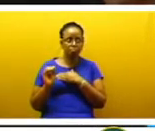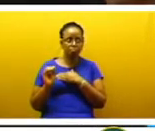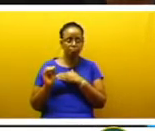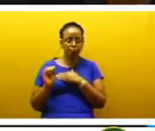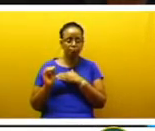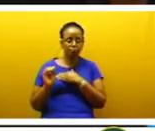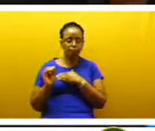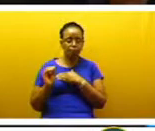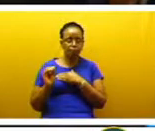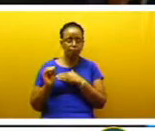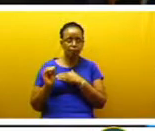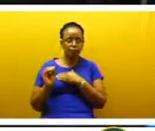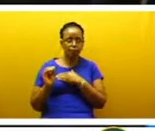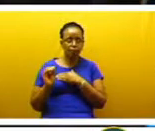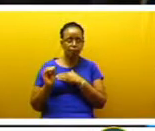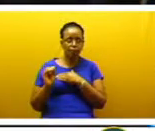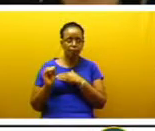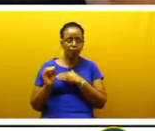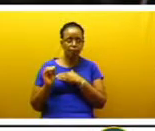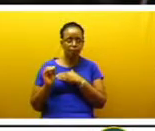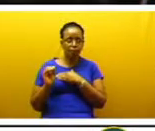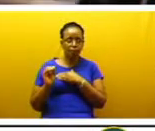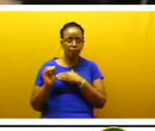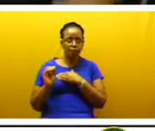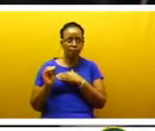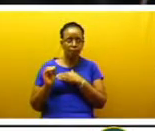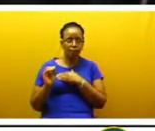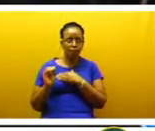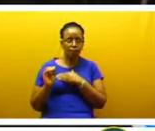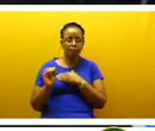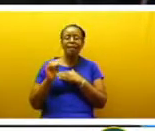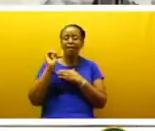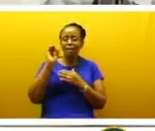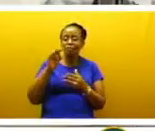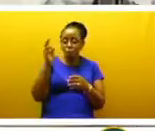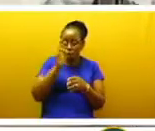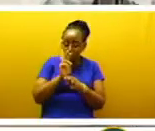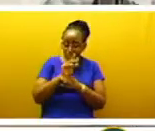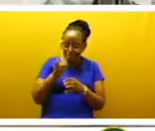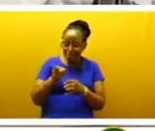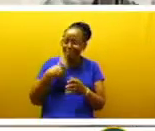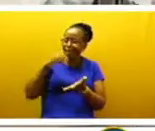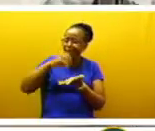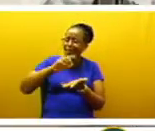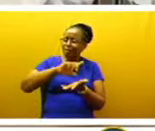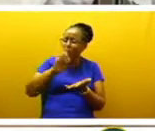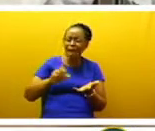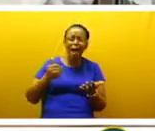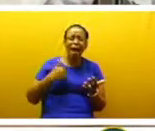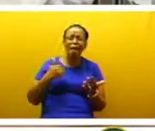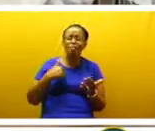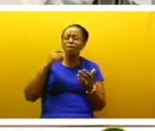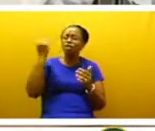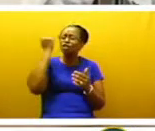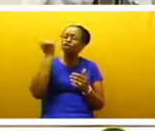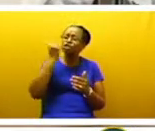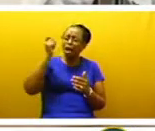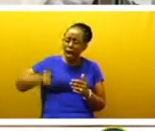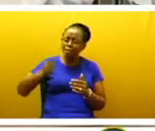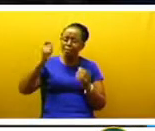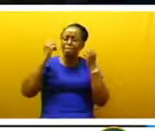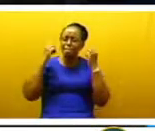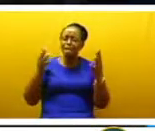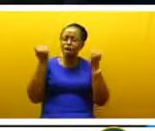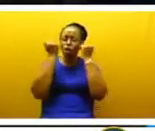moment in a case in a hall full of lawyers and judges. But it is